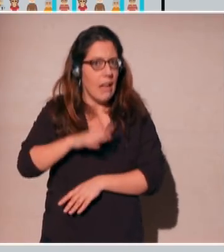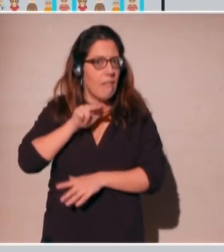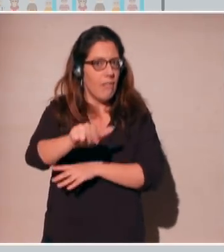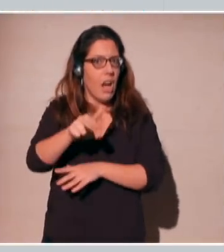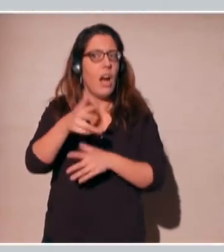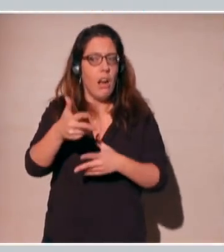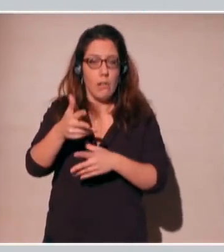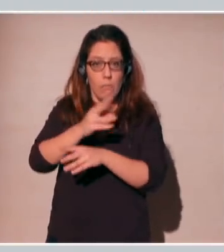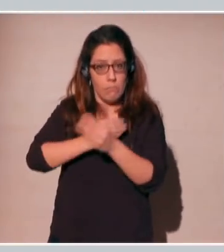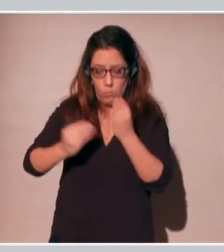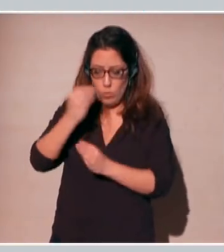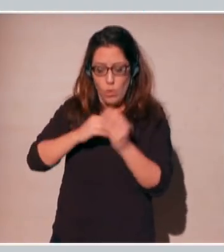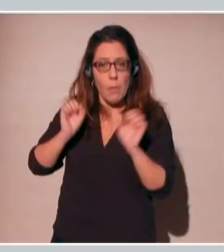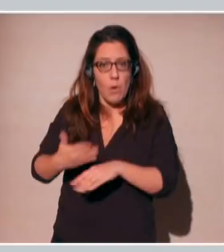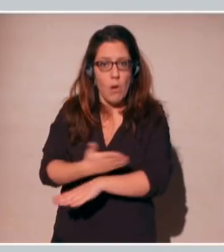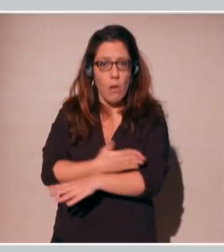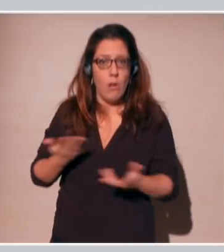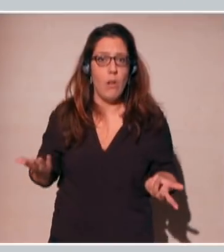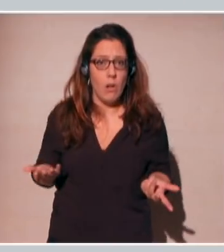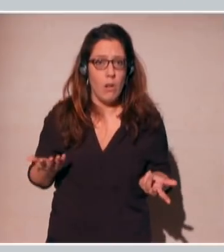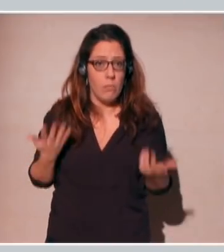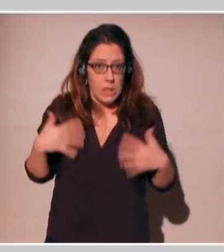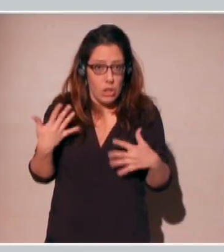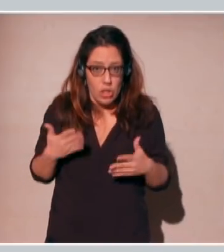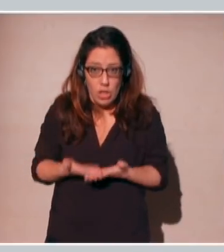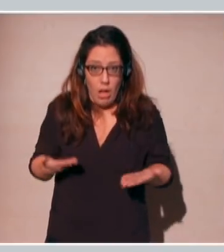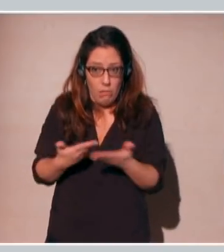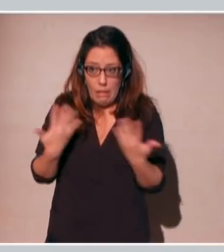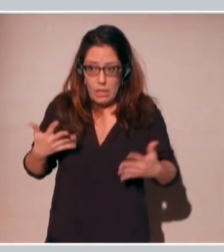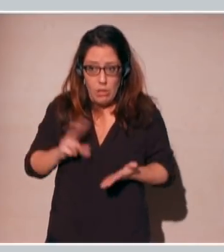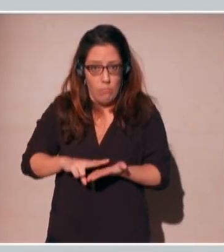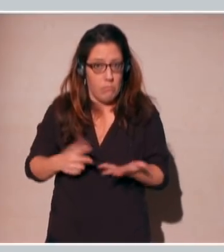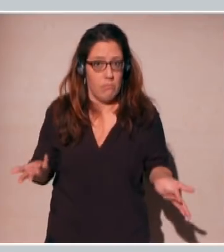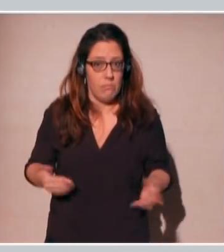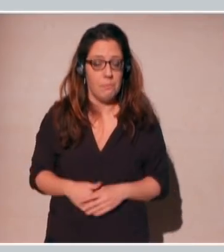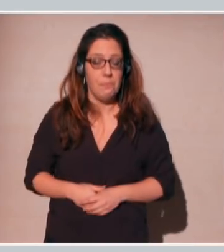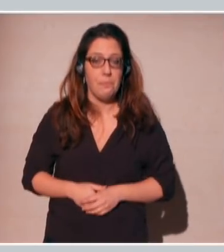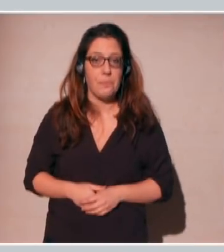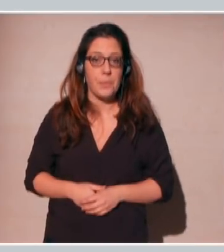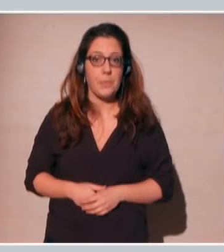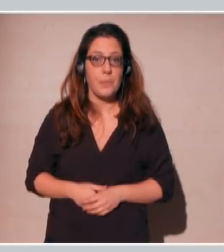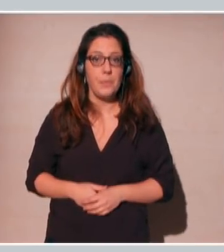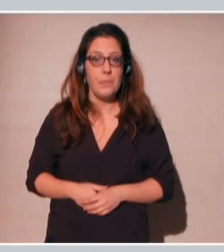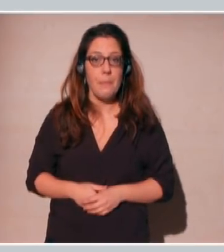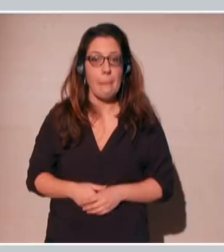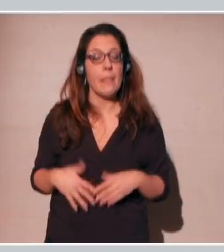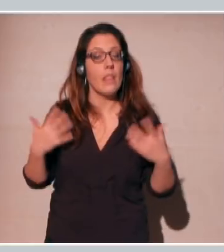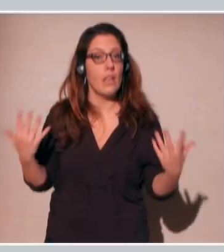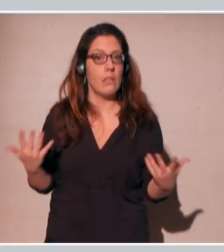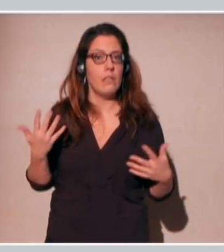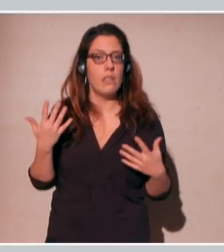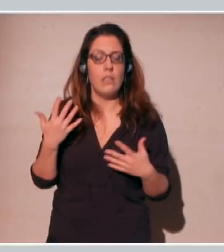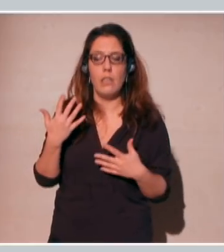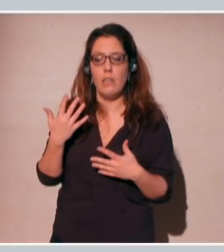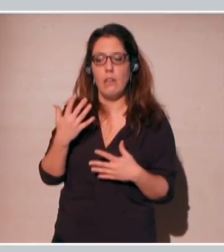it's being done. Now, we have taken one of the biggest trials on hypertension, on